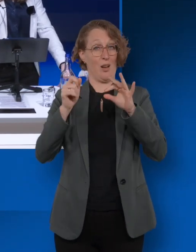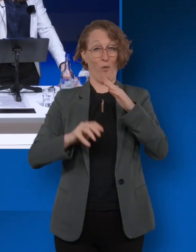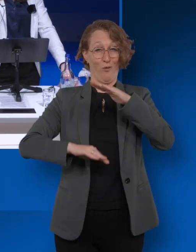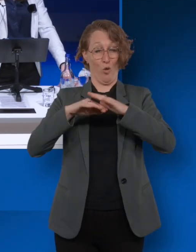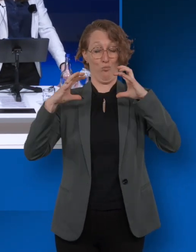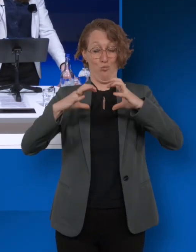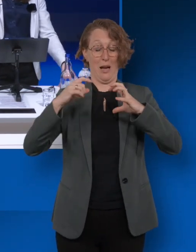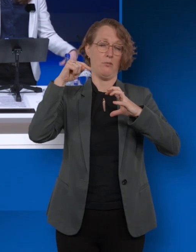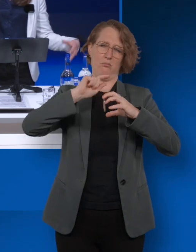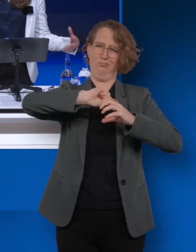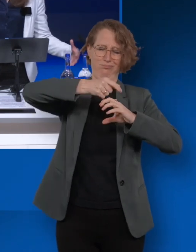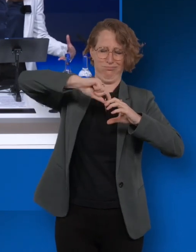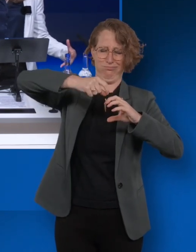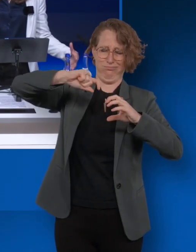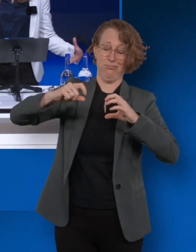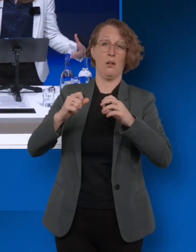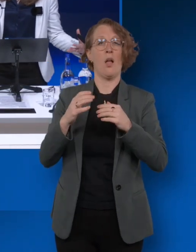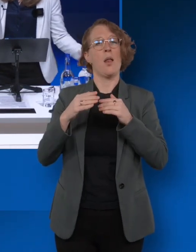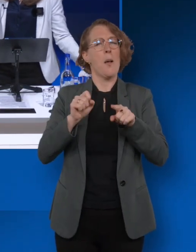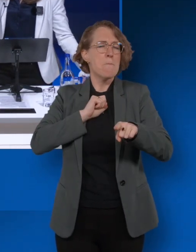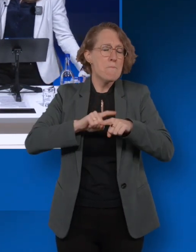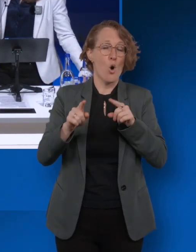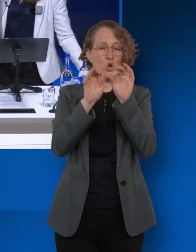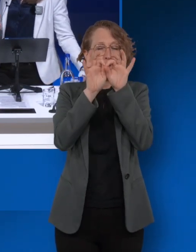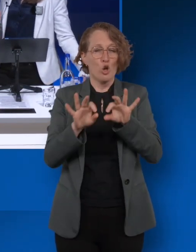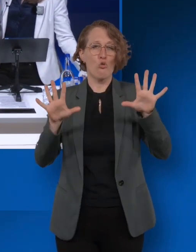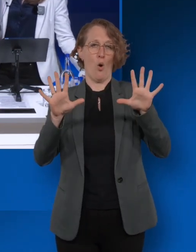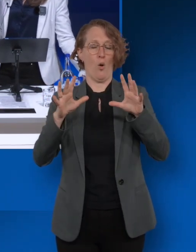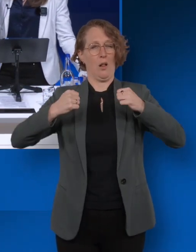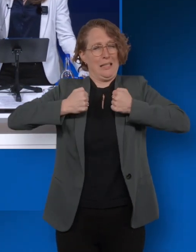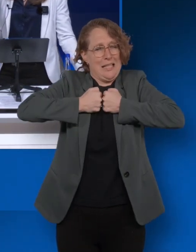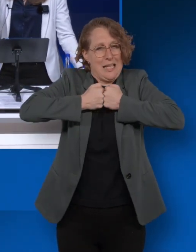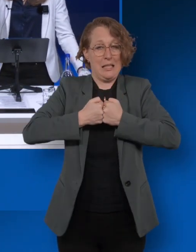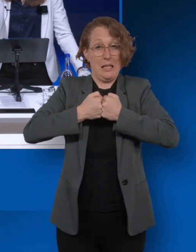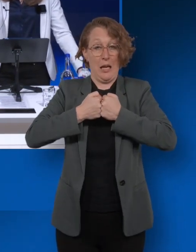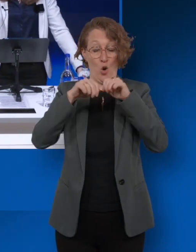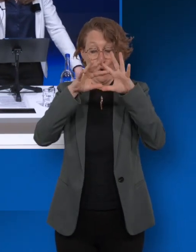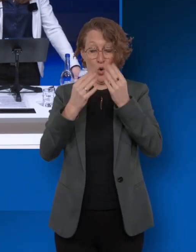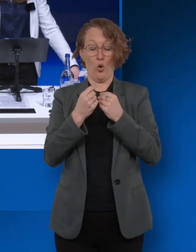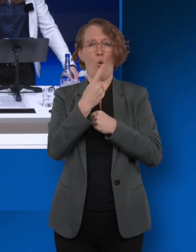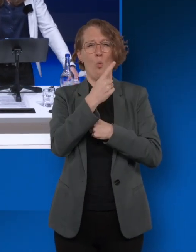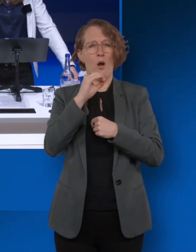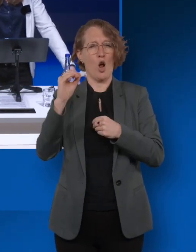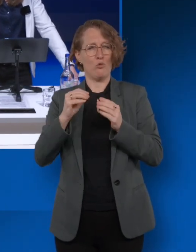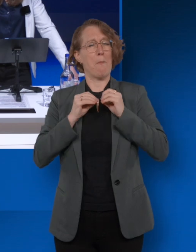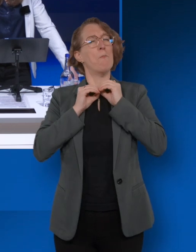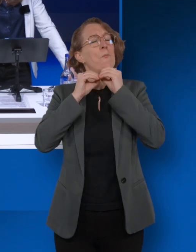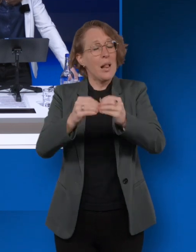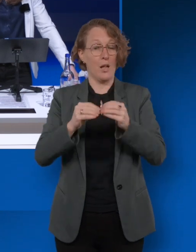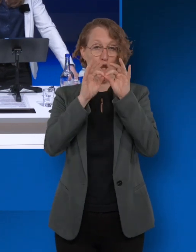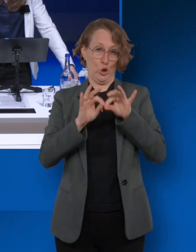mass. And we have the highest neuronal density, totaling 100 billion